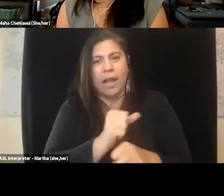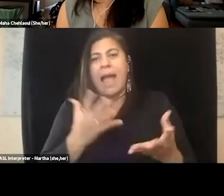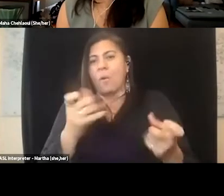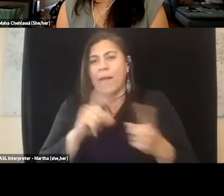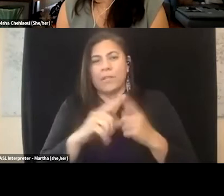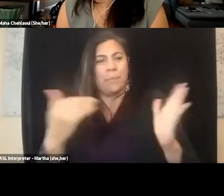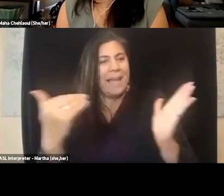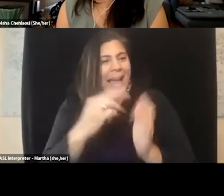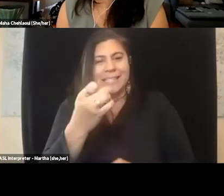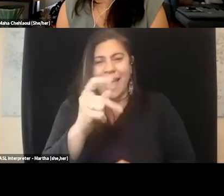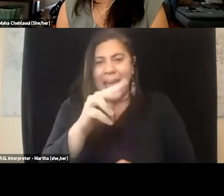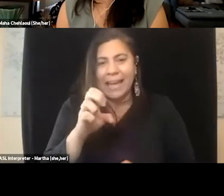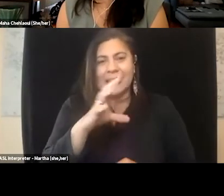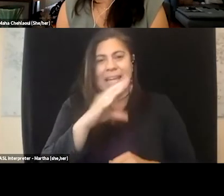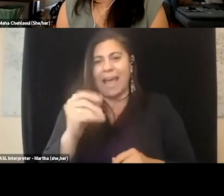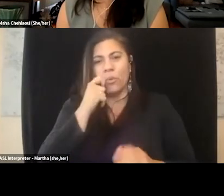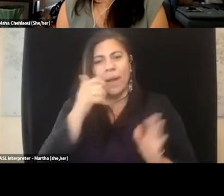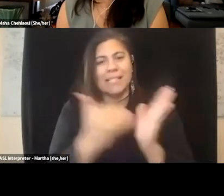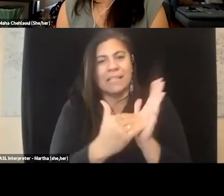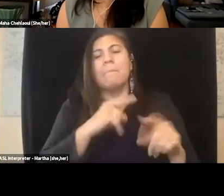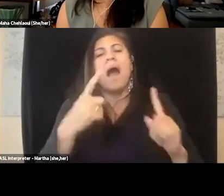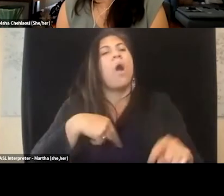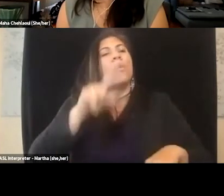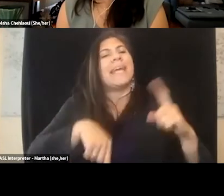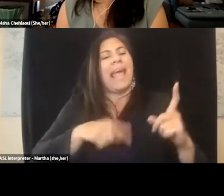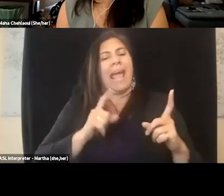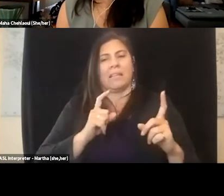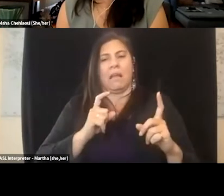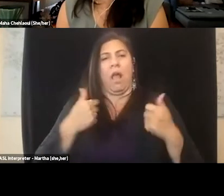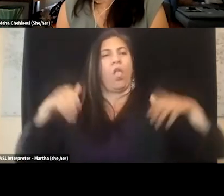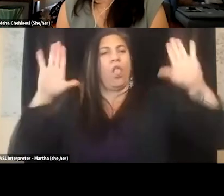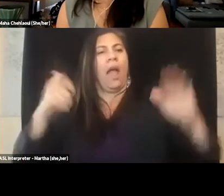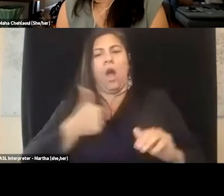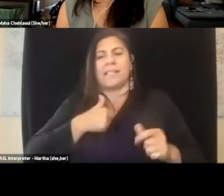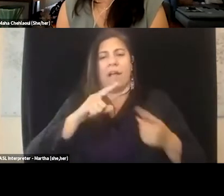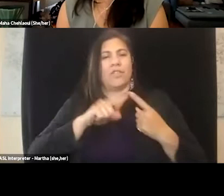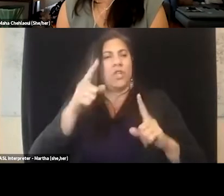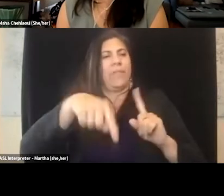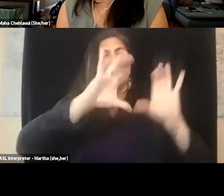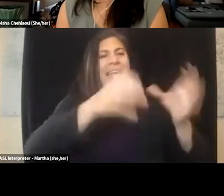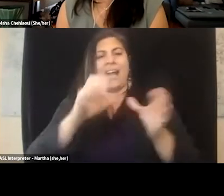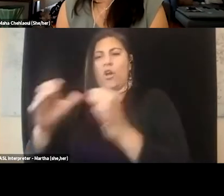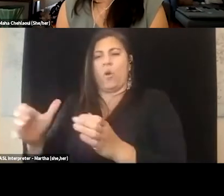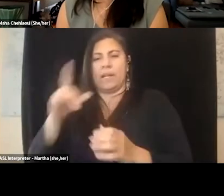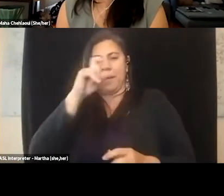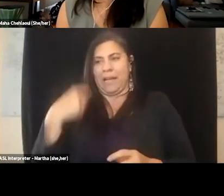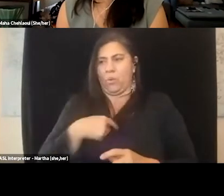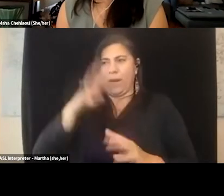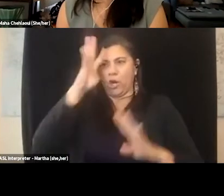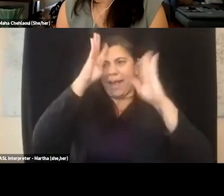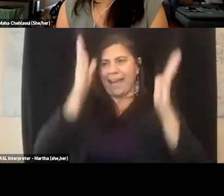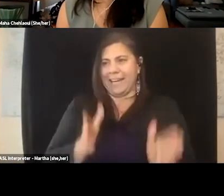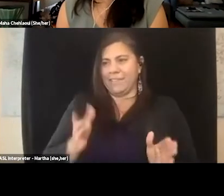But we cannot give ourselves to all these vocabularies without coming in, because we're creatives, we're artists, right?